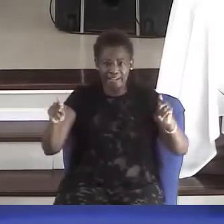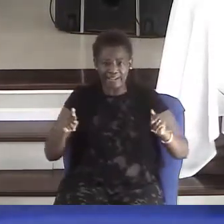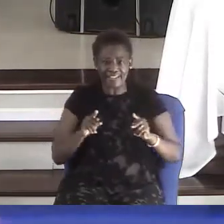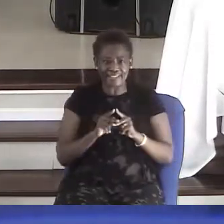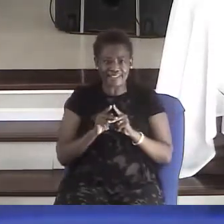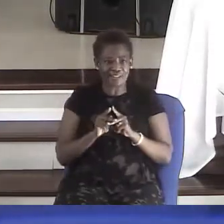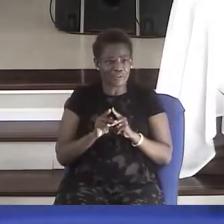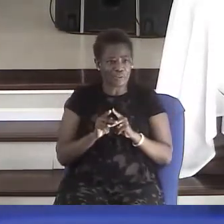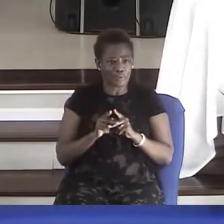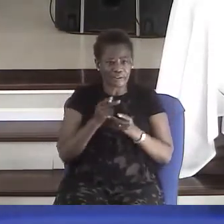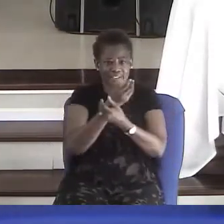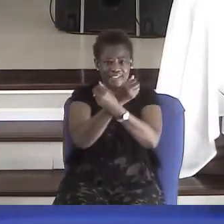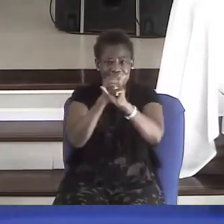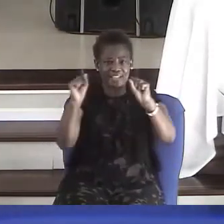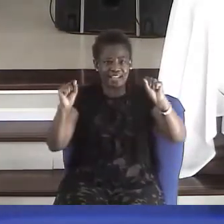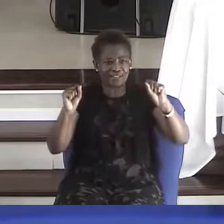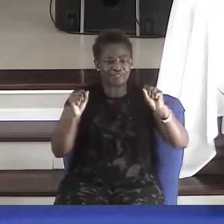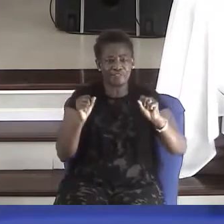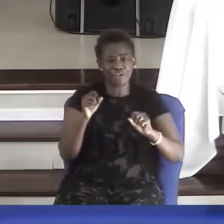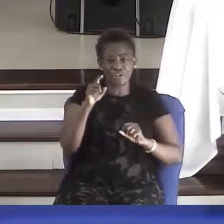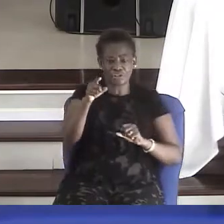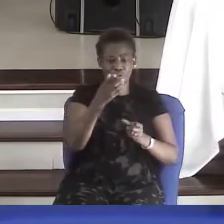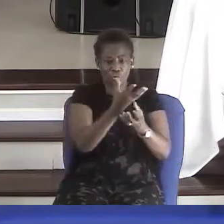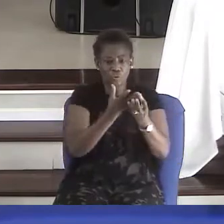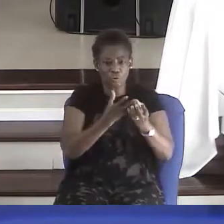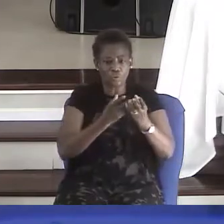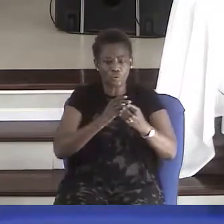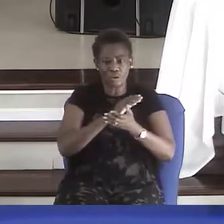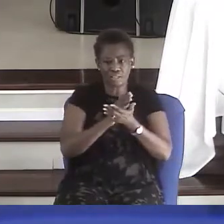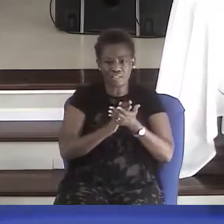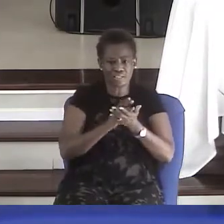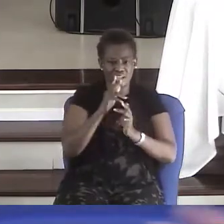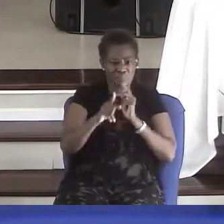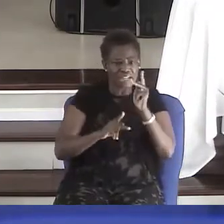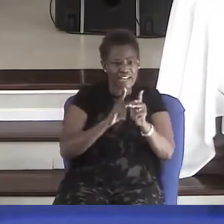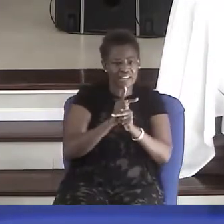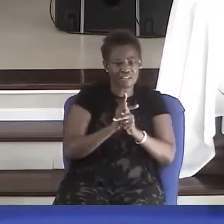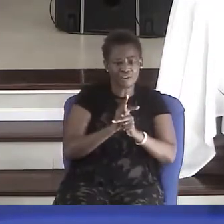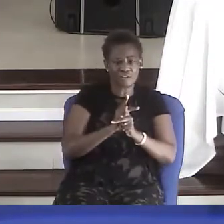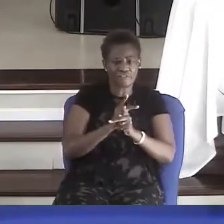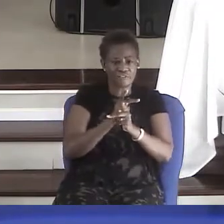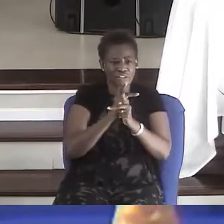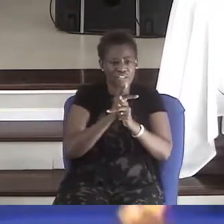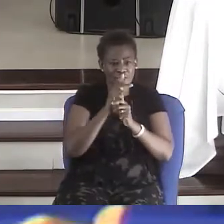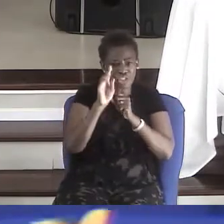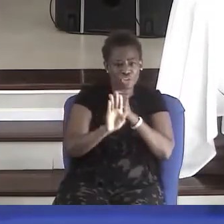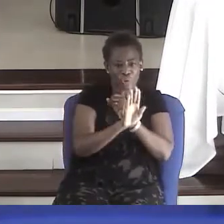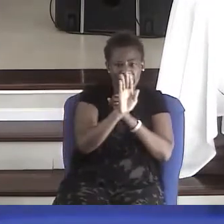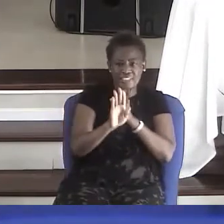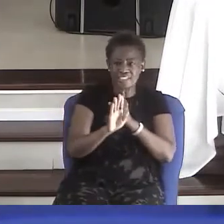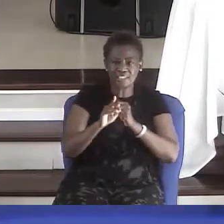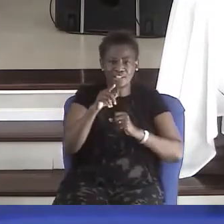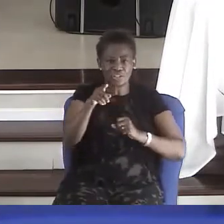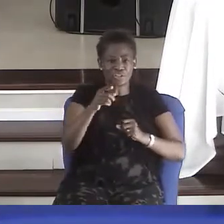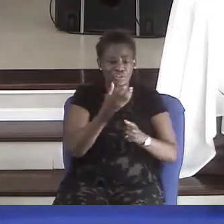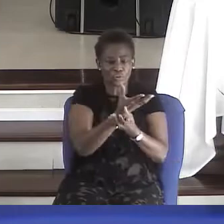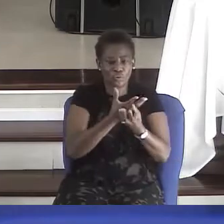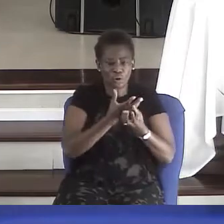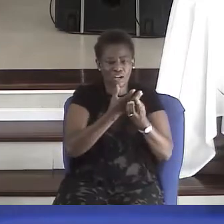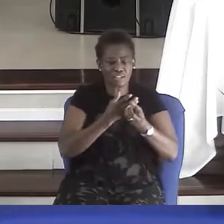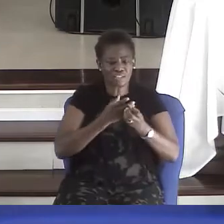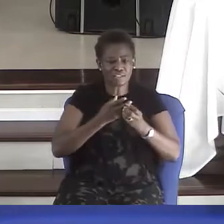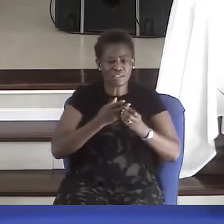of security. You want to be able to preserve your life, not to get hurt. You look